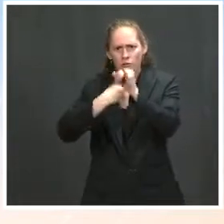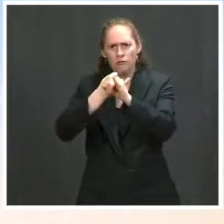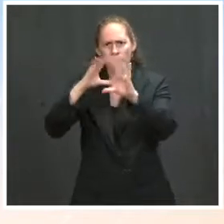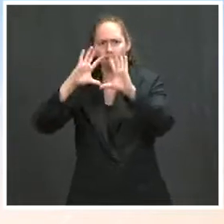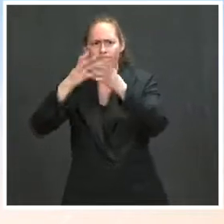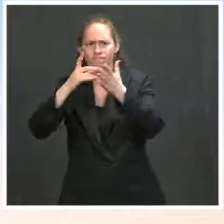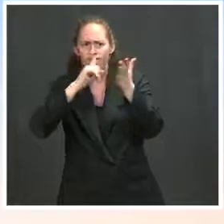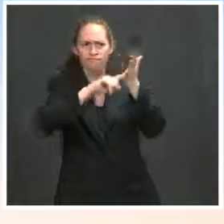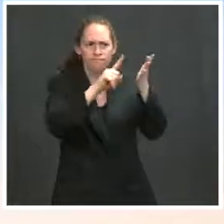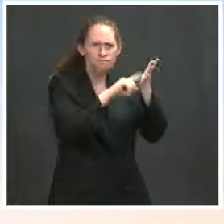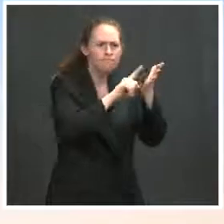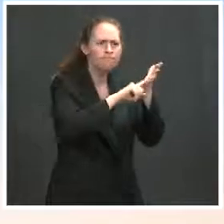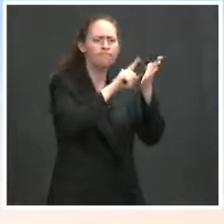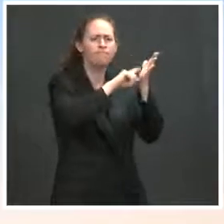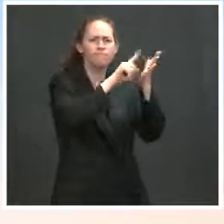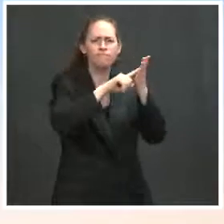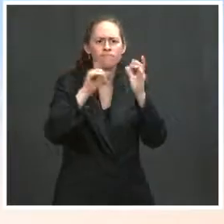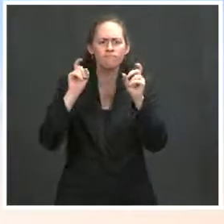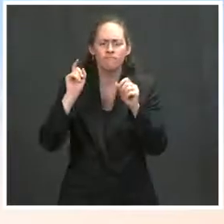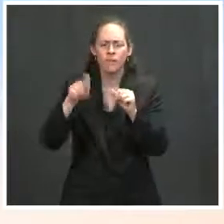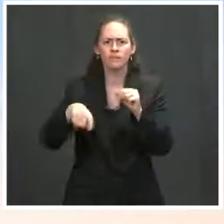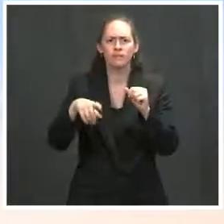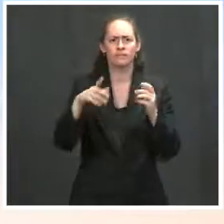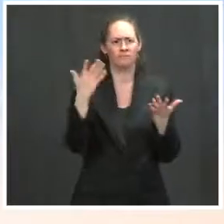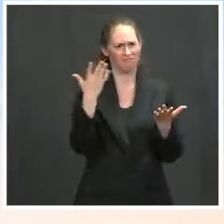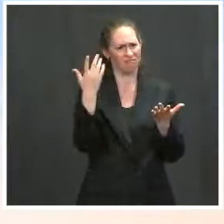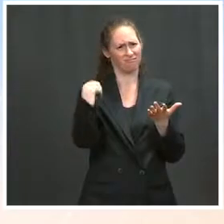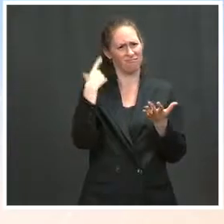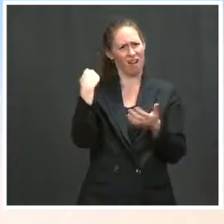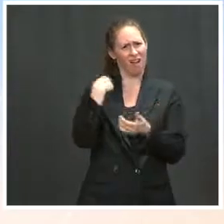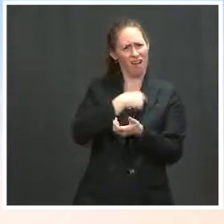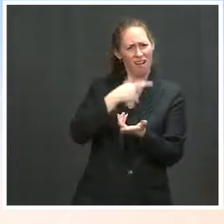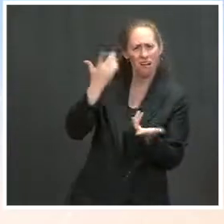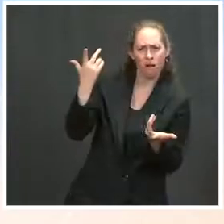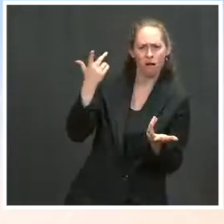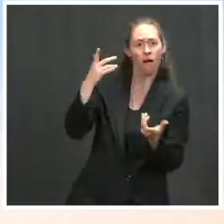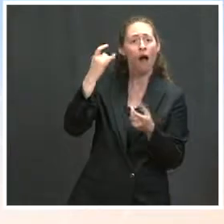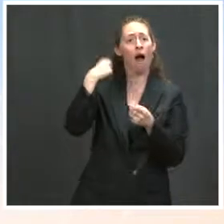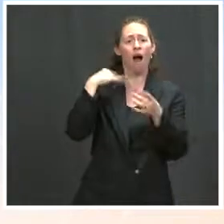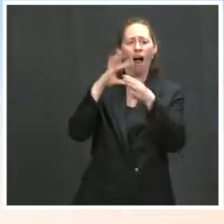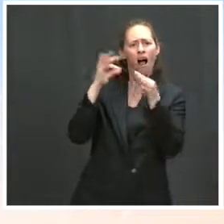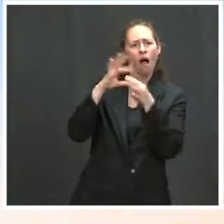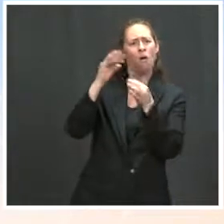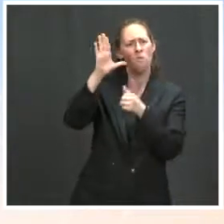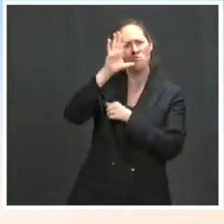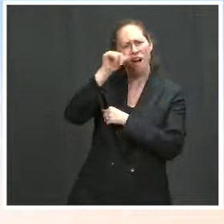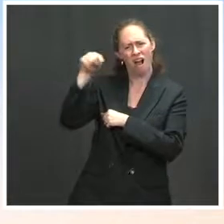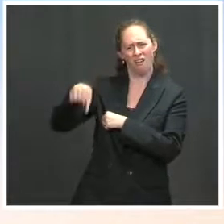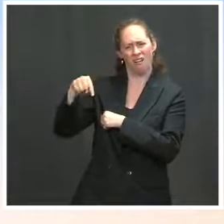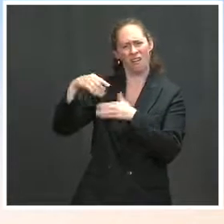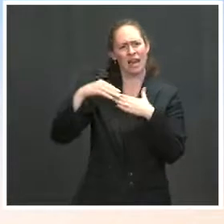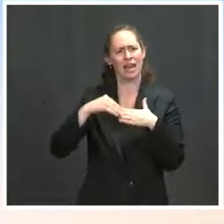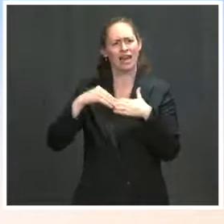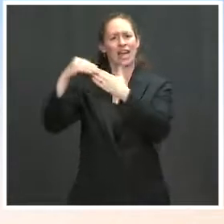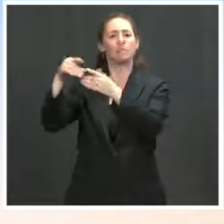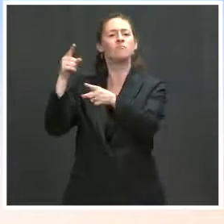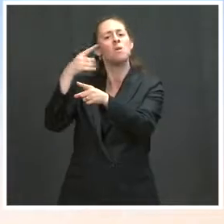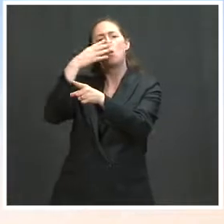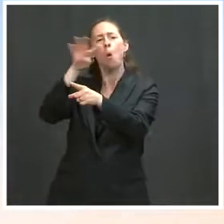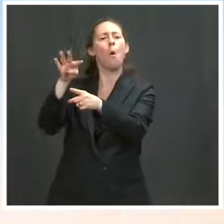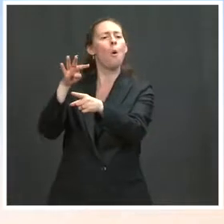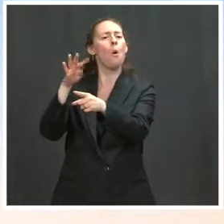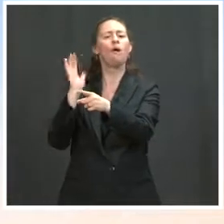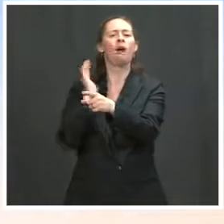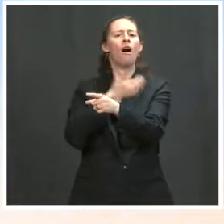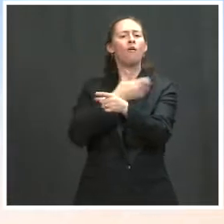idea raised by a lot of us in the room about why not have the United States conduct its own investigation, and she continually referred back to